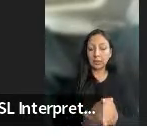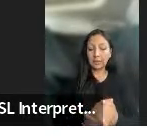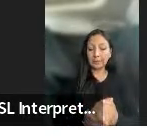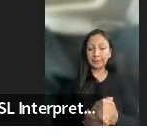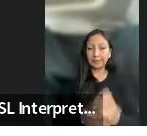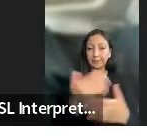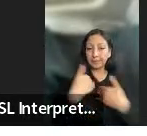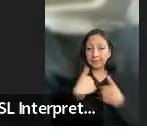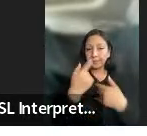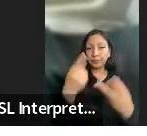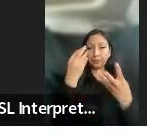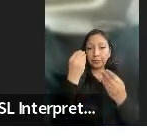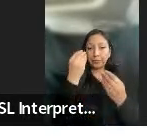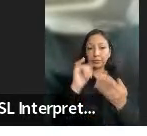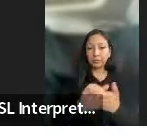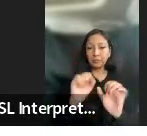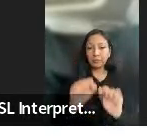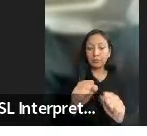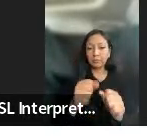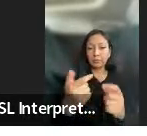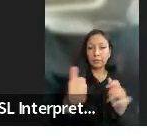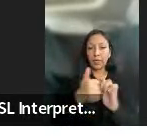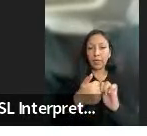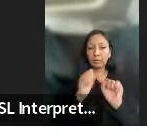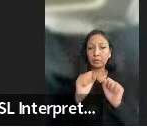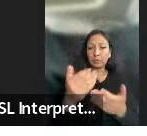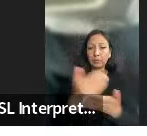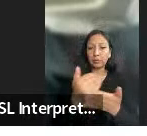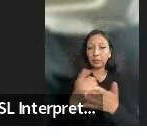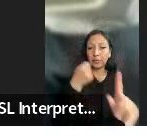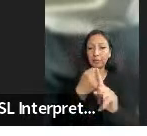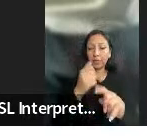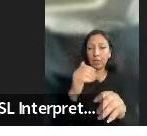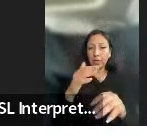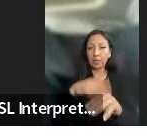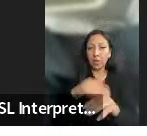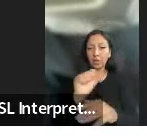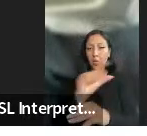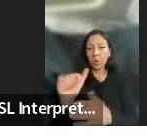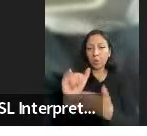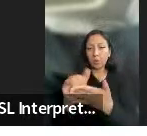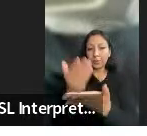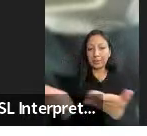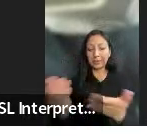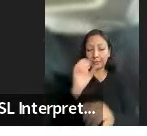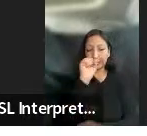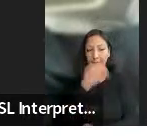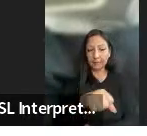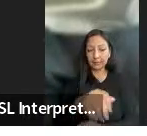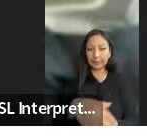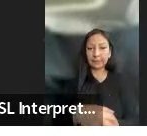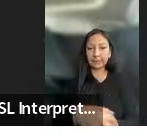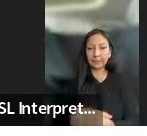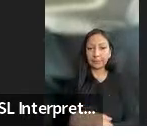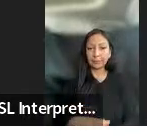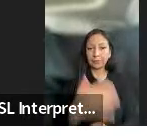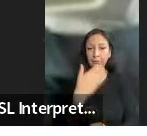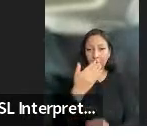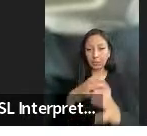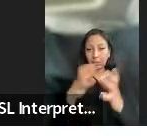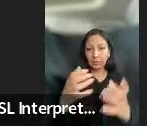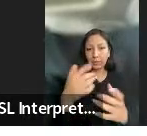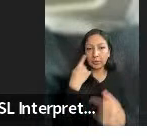have you considered the cumulative impact of all of these things? Absolutely. And- Yeah. Oops. Thank you very much